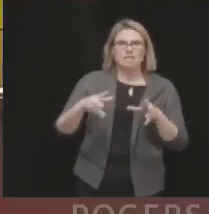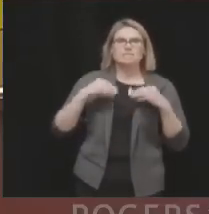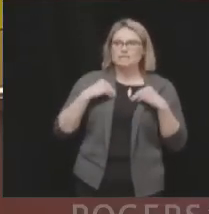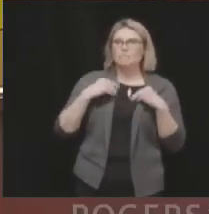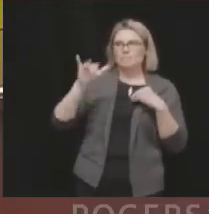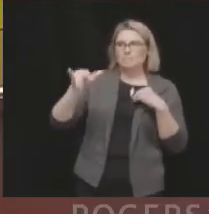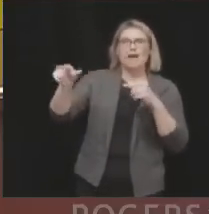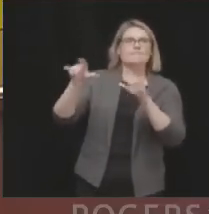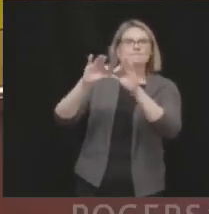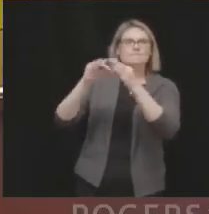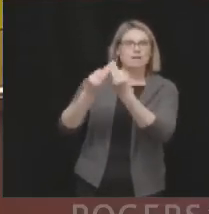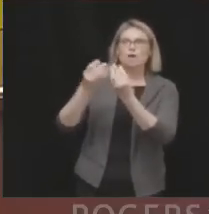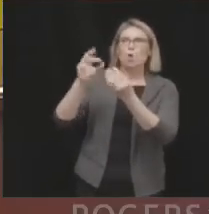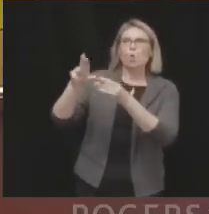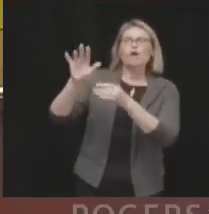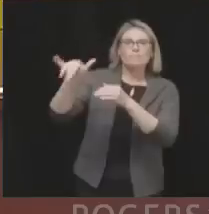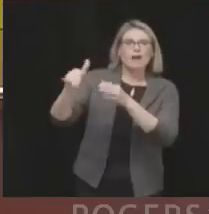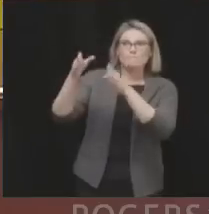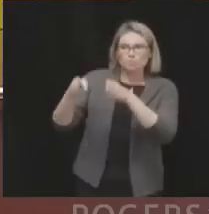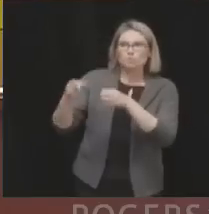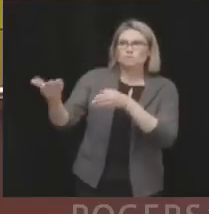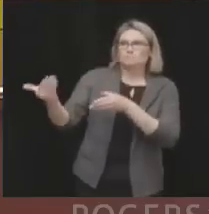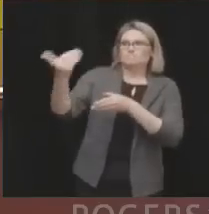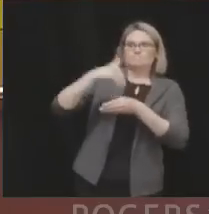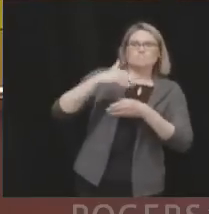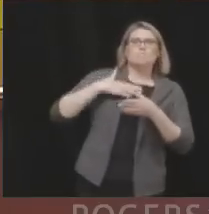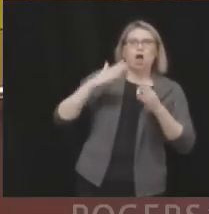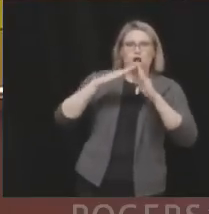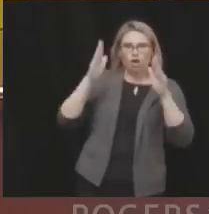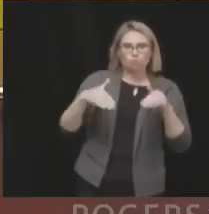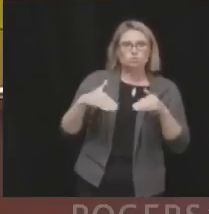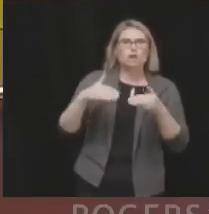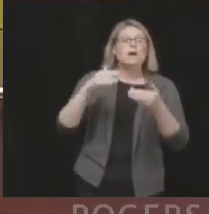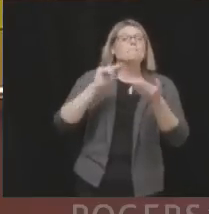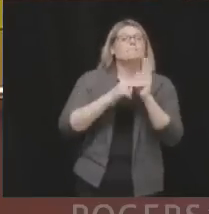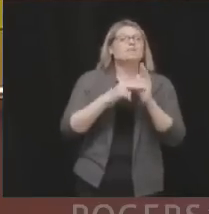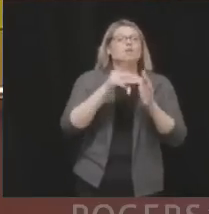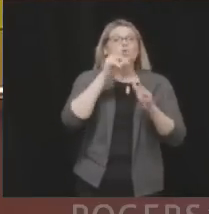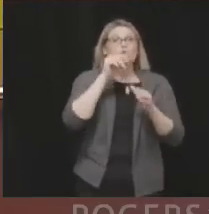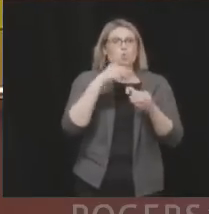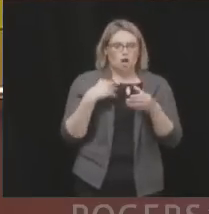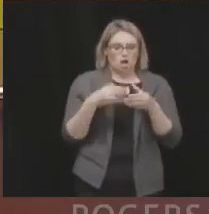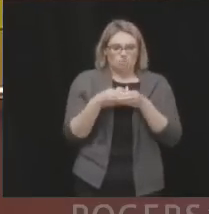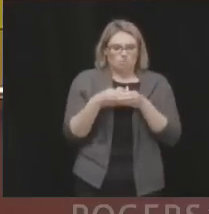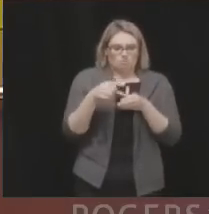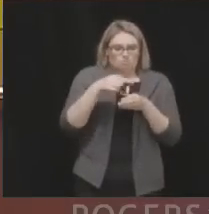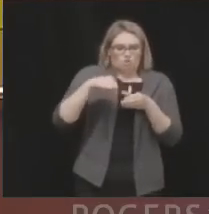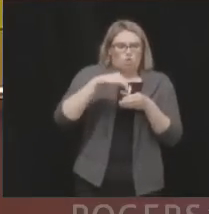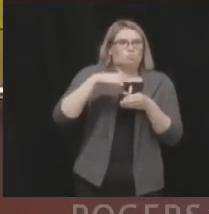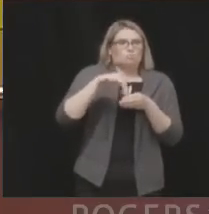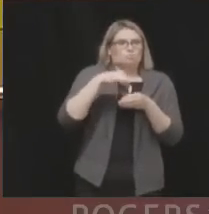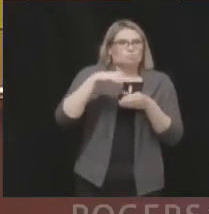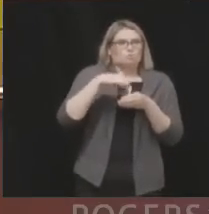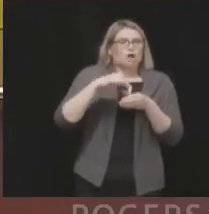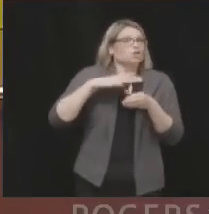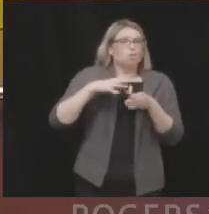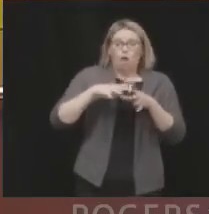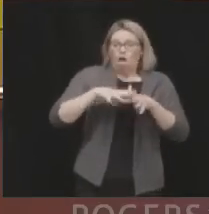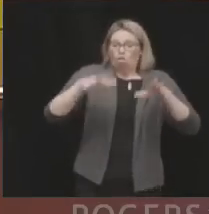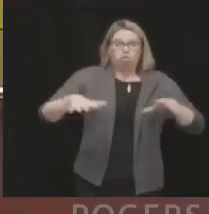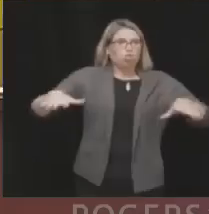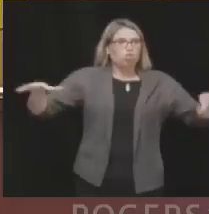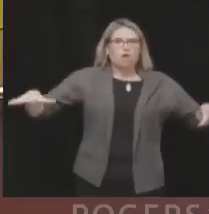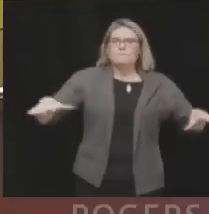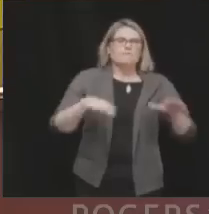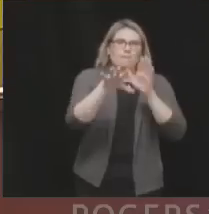would be just the fewest number possible. But again, releasing measures slightly to allow people to function with a bit